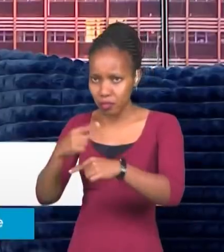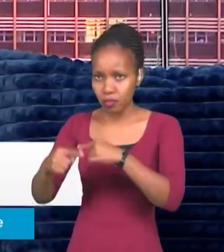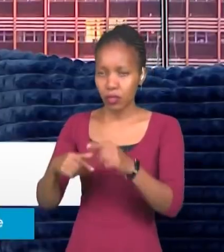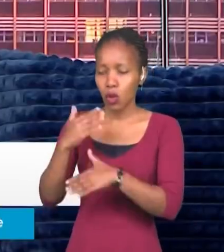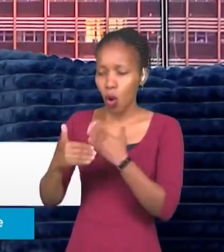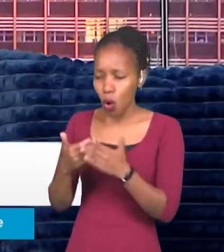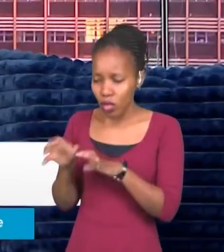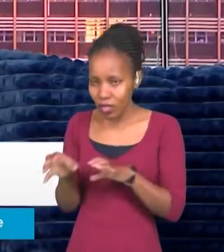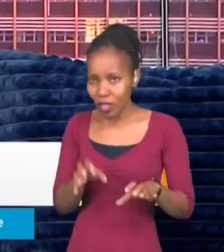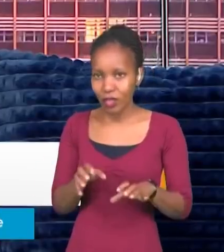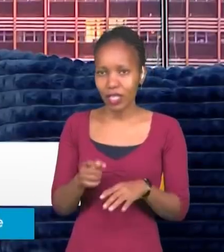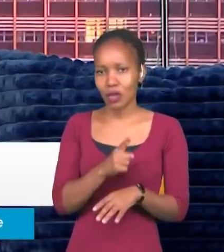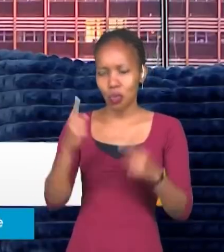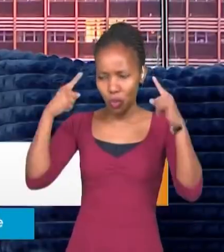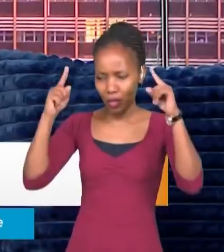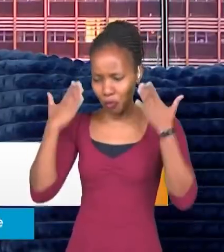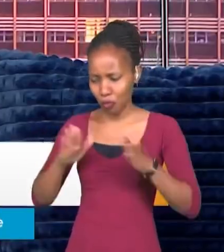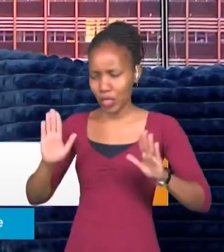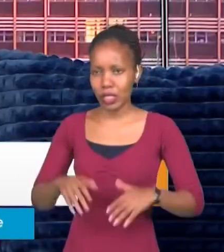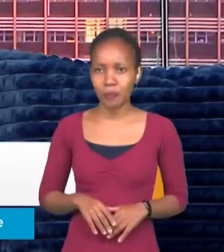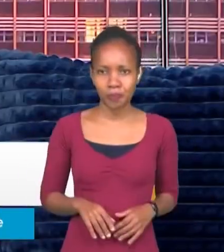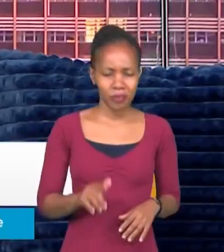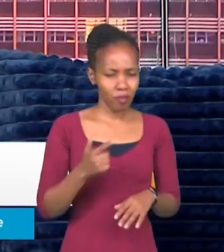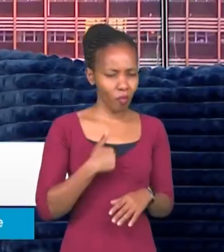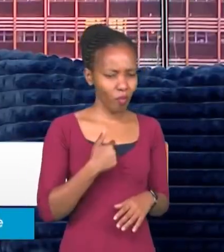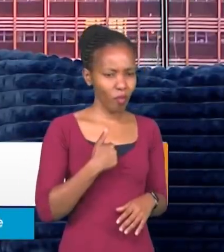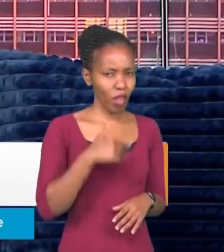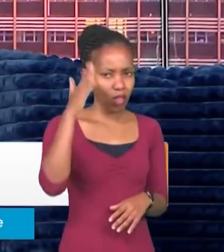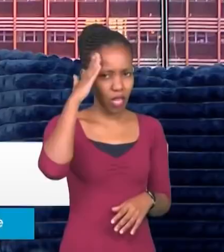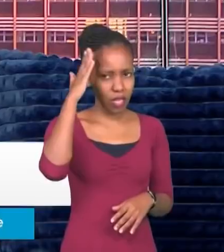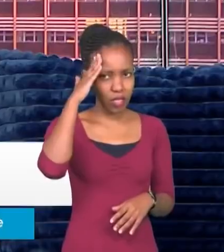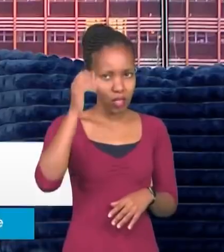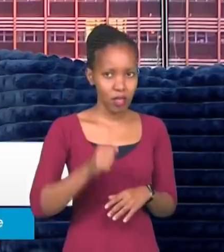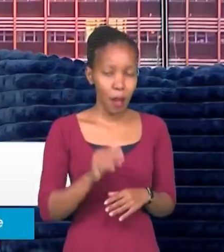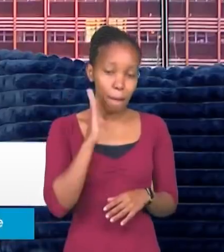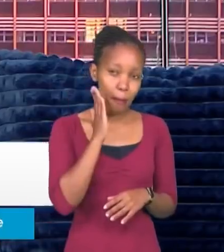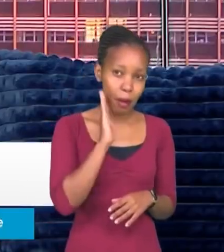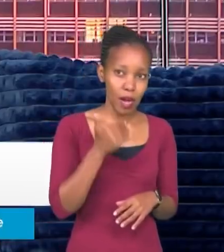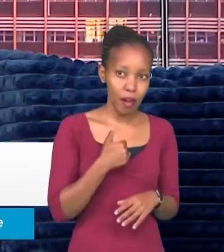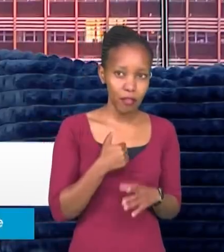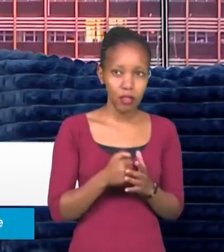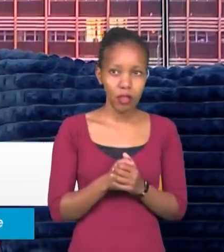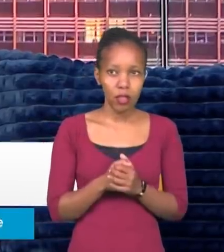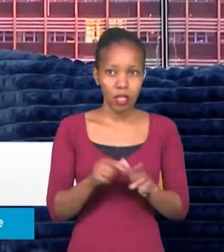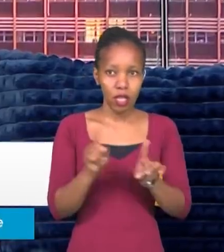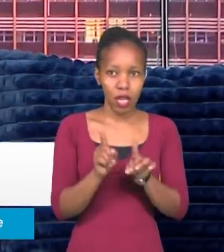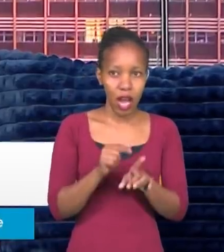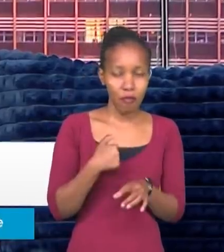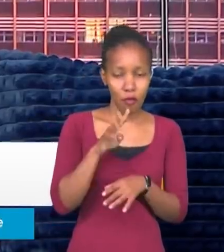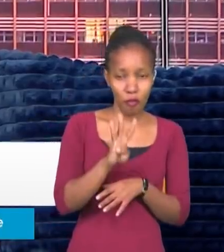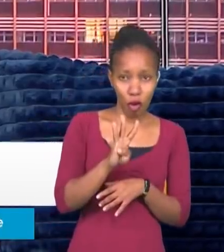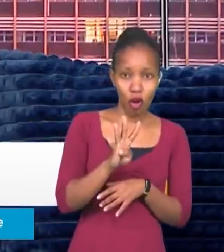tribulations and here you are. Yeah. Well, I looked back and realized that there is my mom and I have four